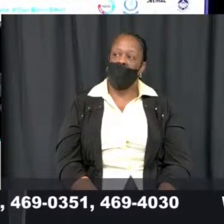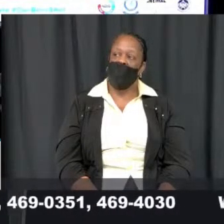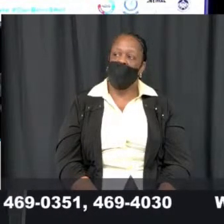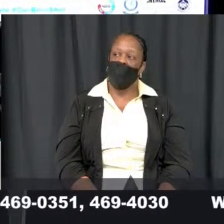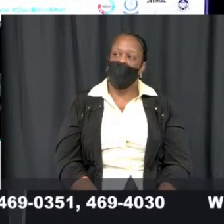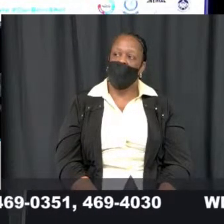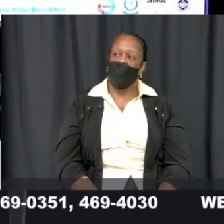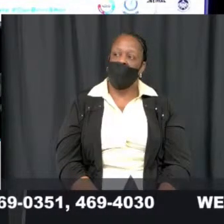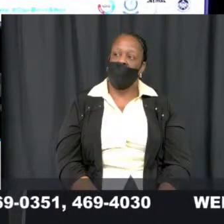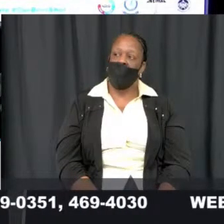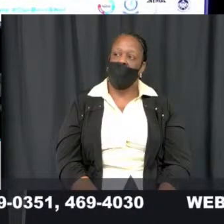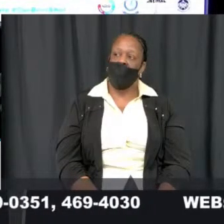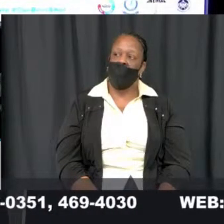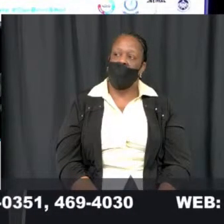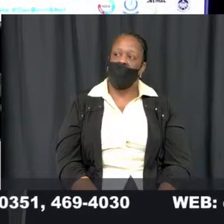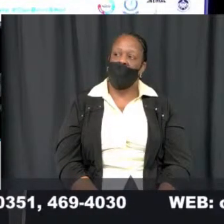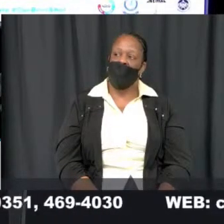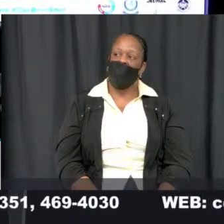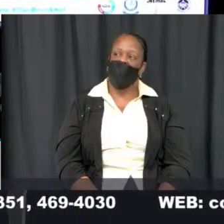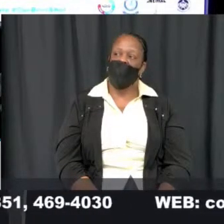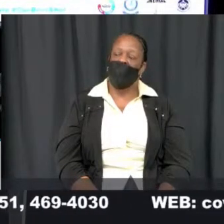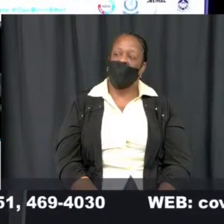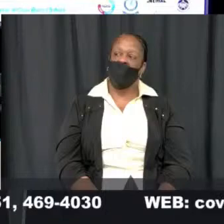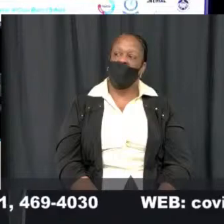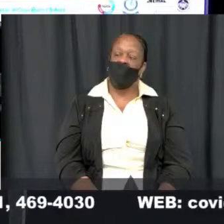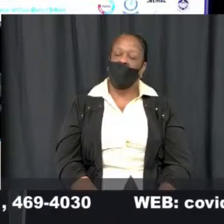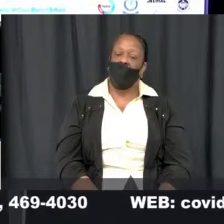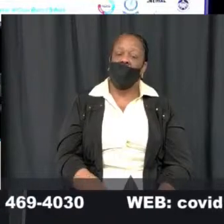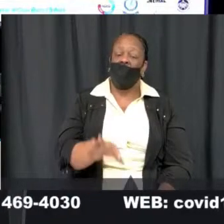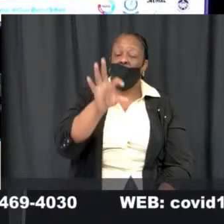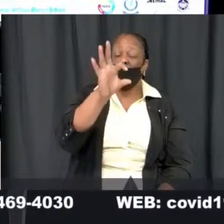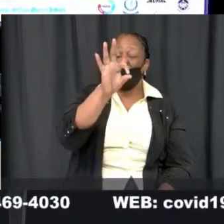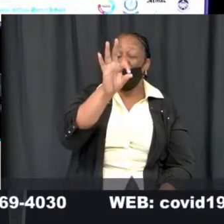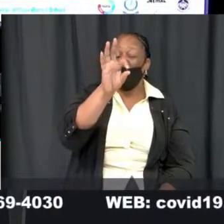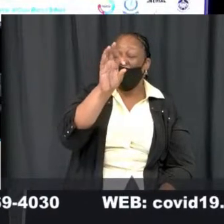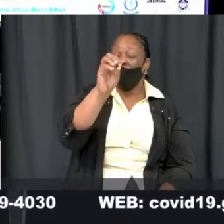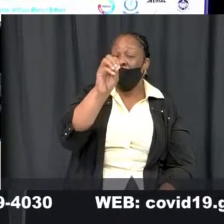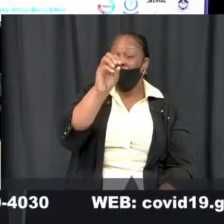more than about 90%